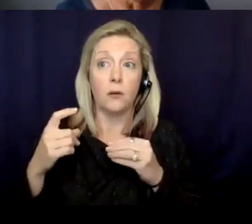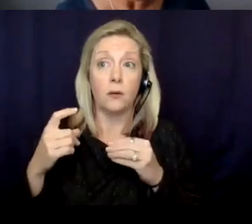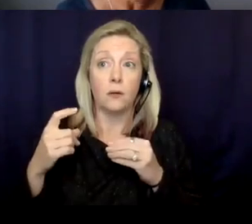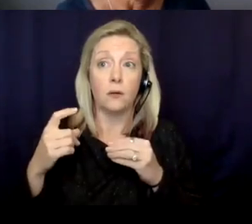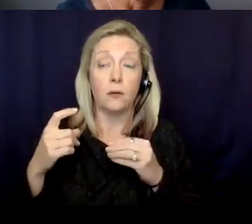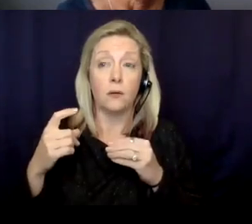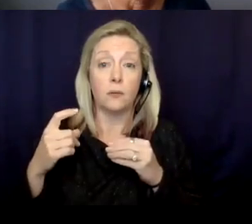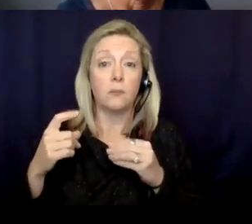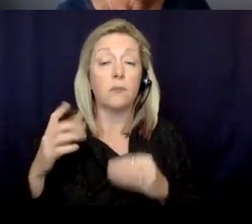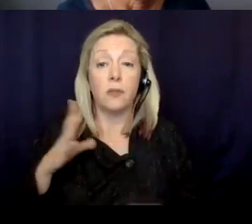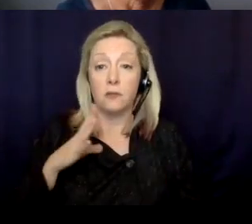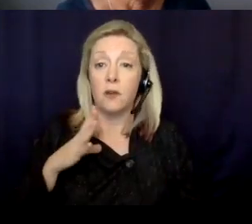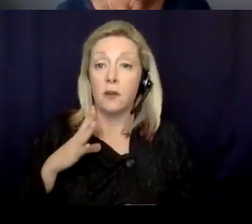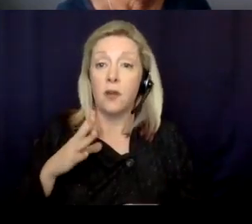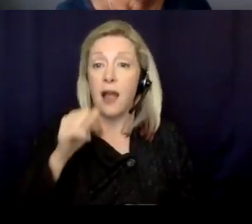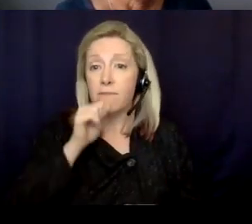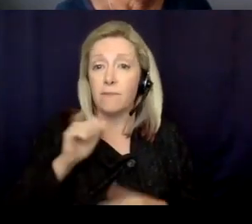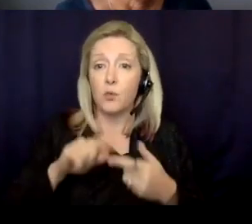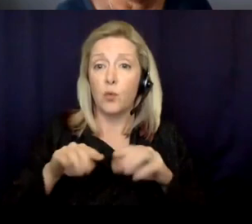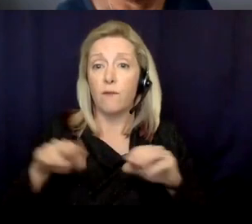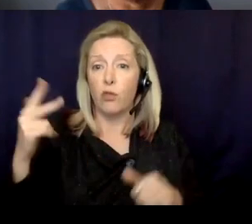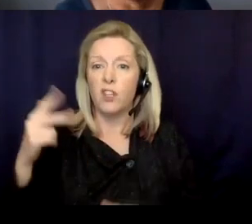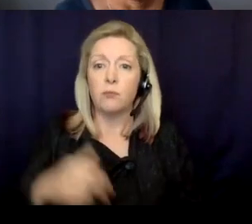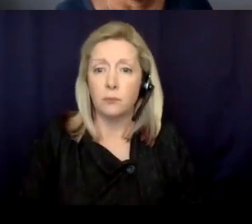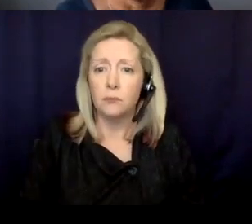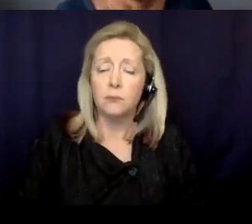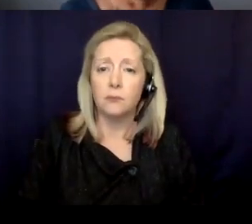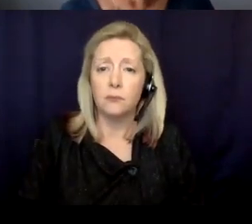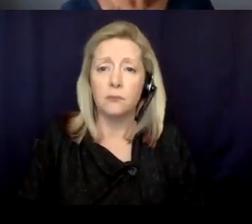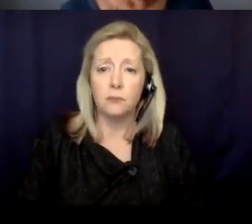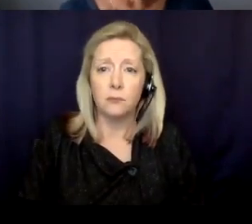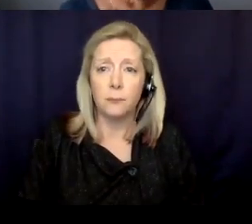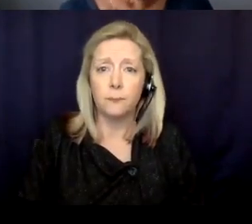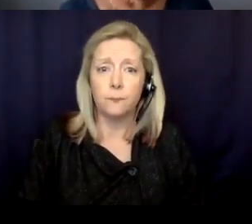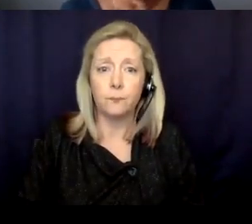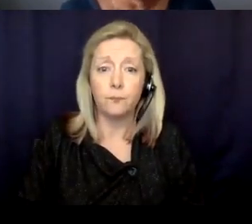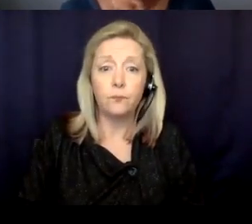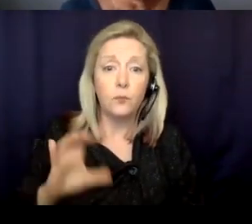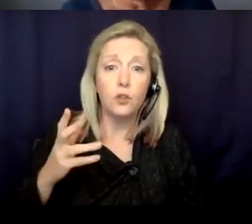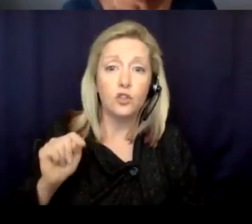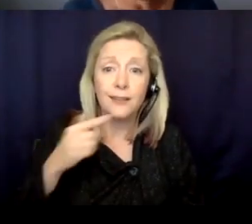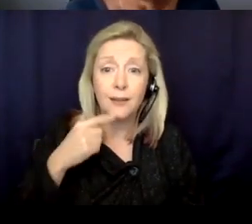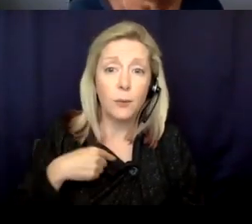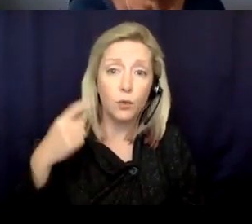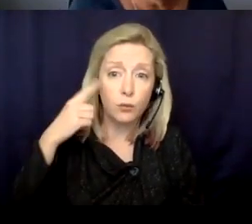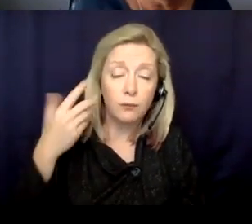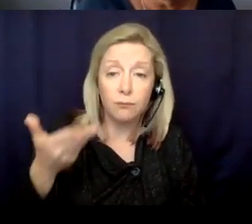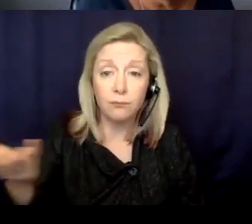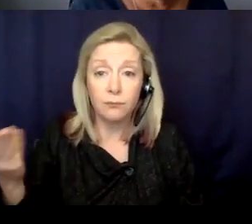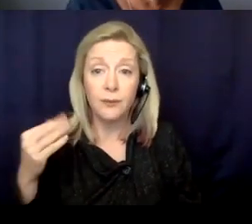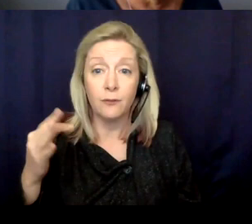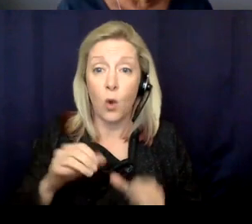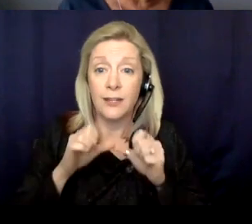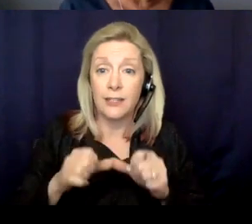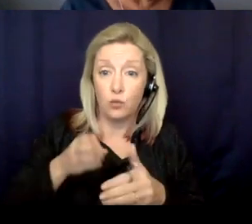7? That's also a good plan. We could do that. I mean, it's you all in the chat pod. Tell us what you want. We'll do